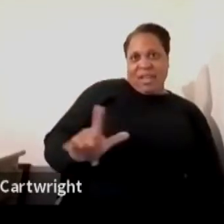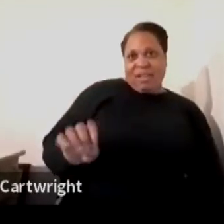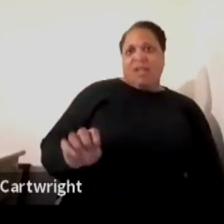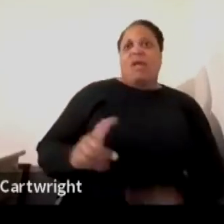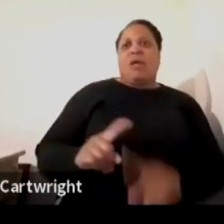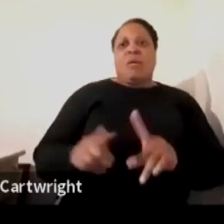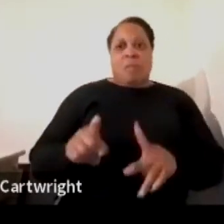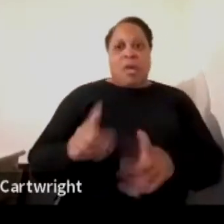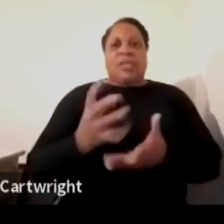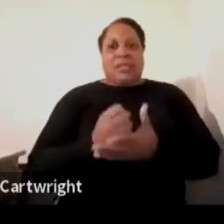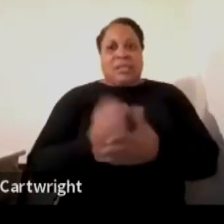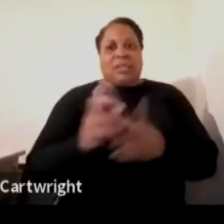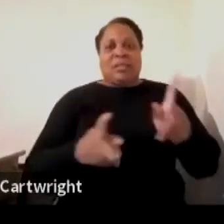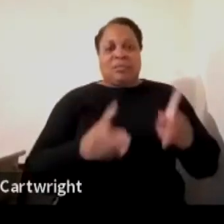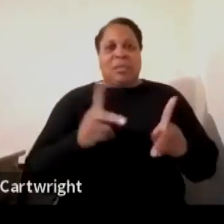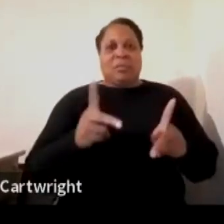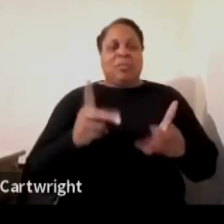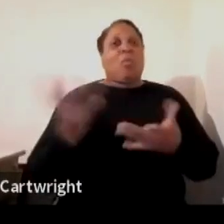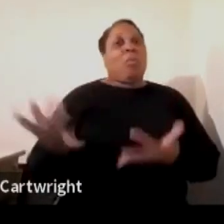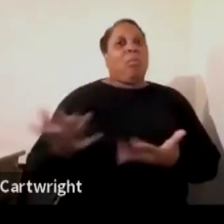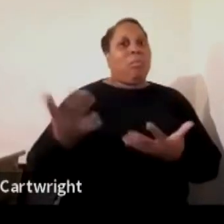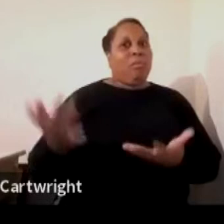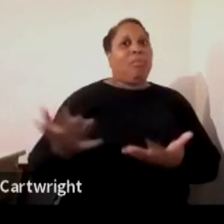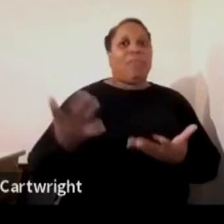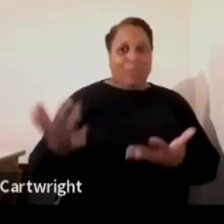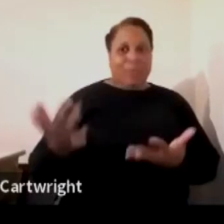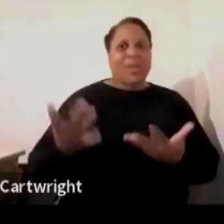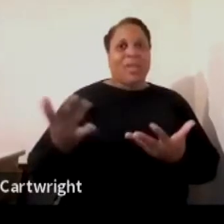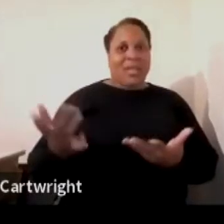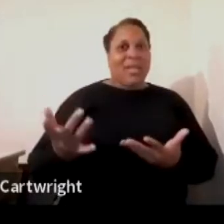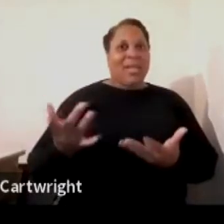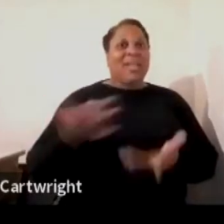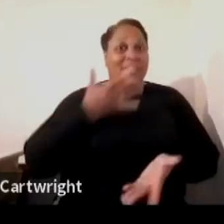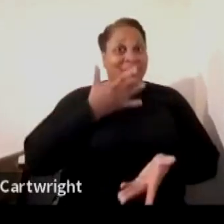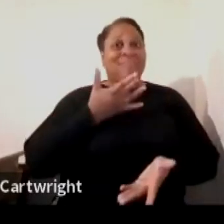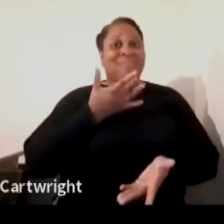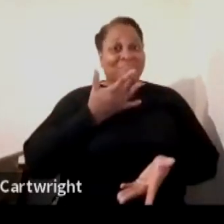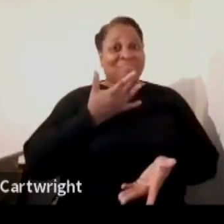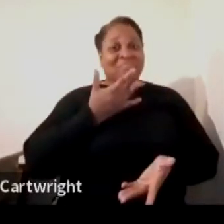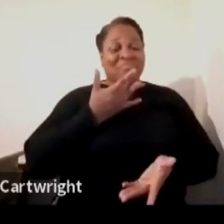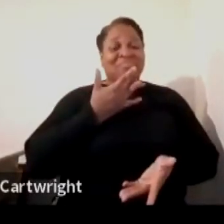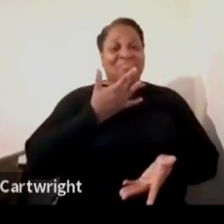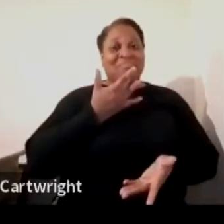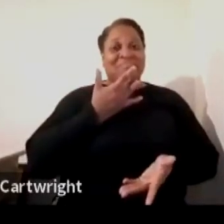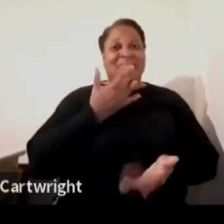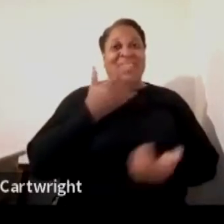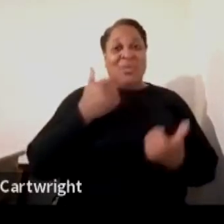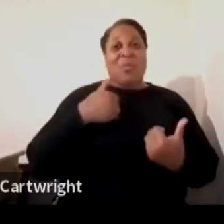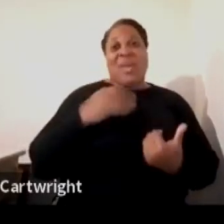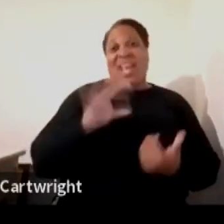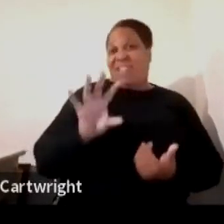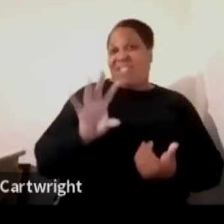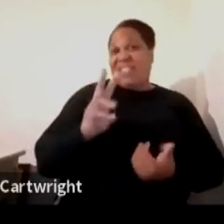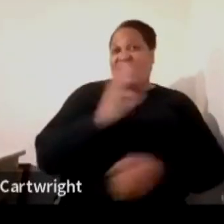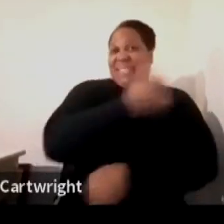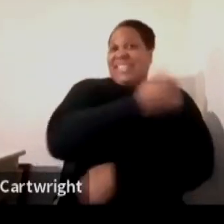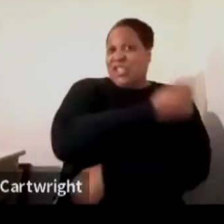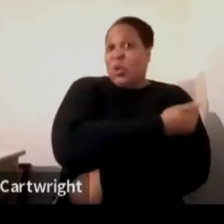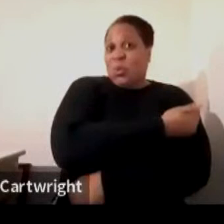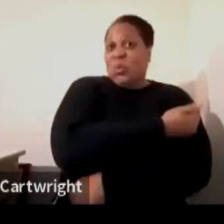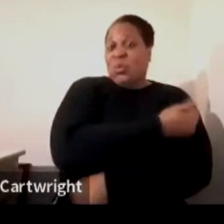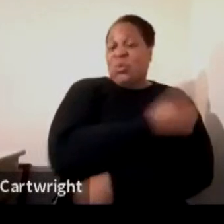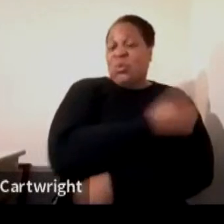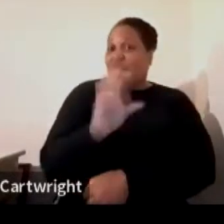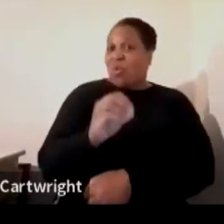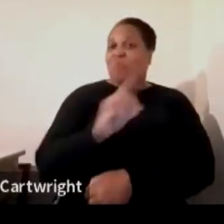has people on standby when we are fortunate to find that 6th vial, 6th dose, so that we make